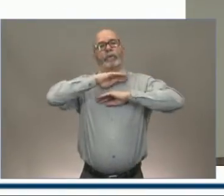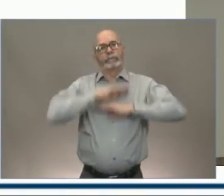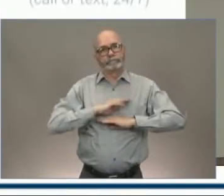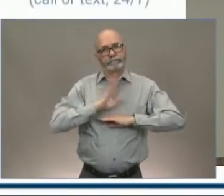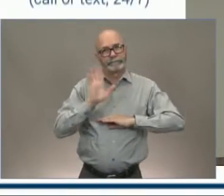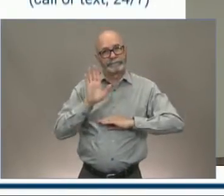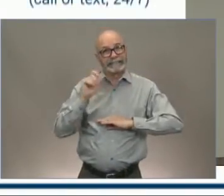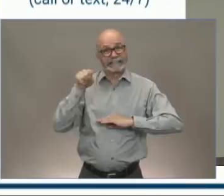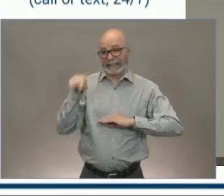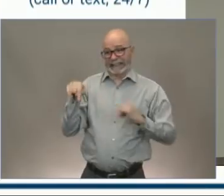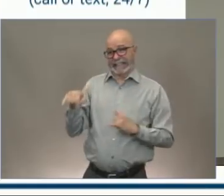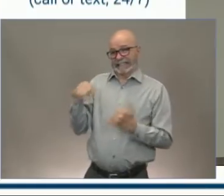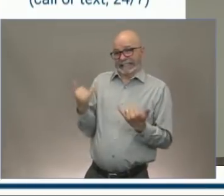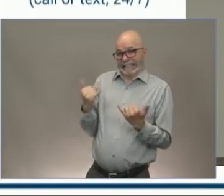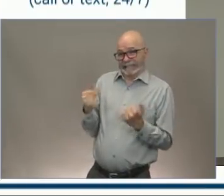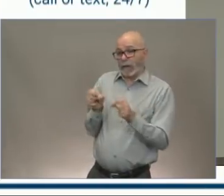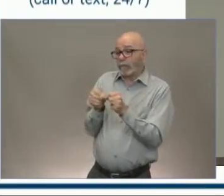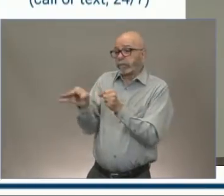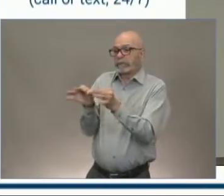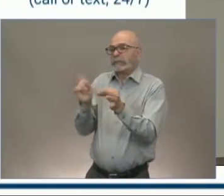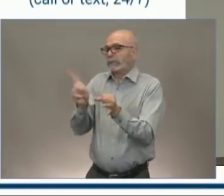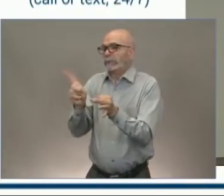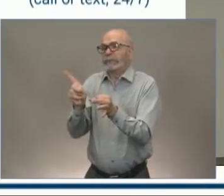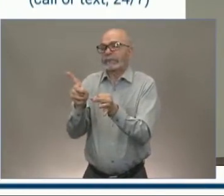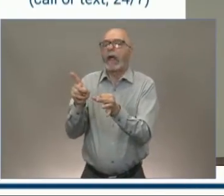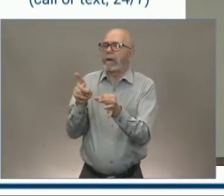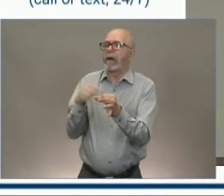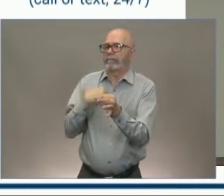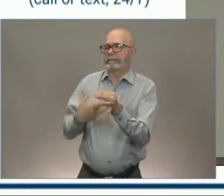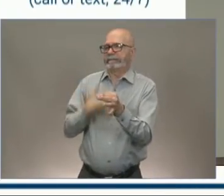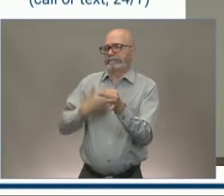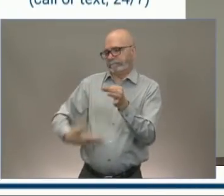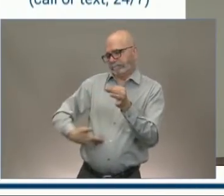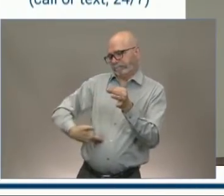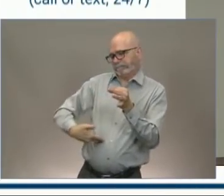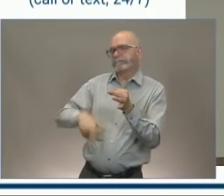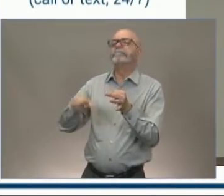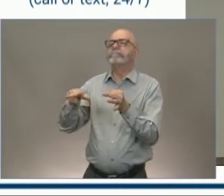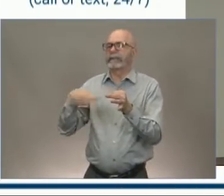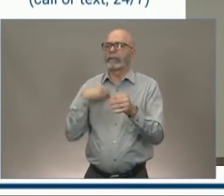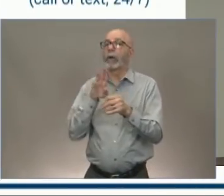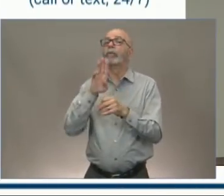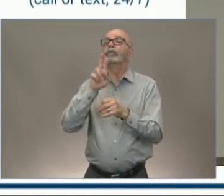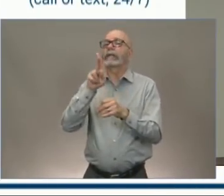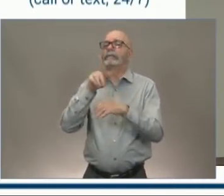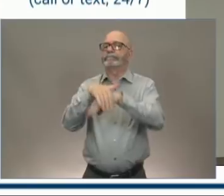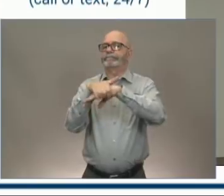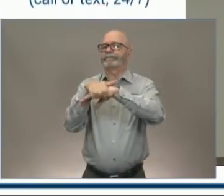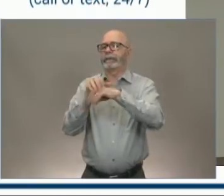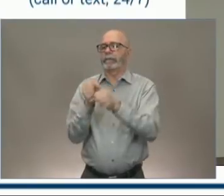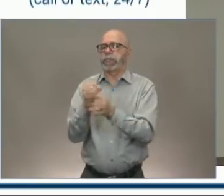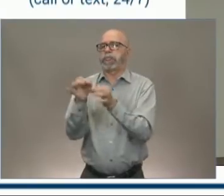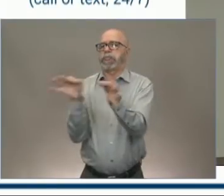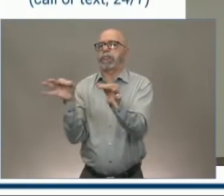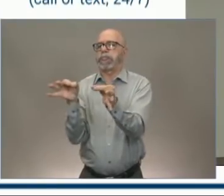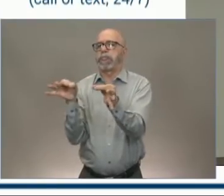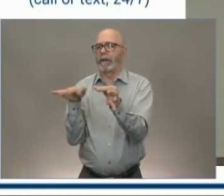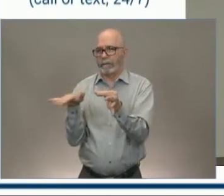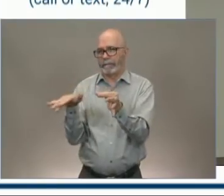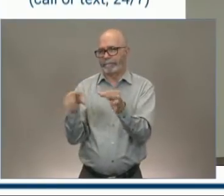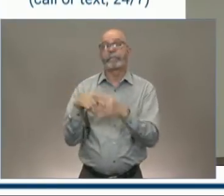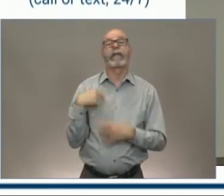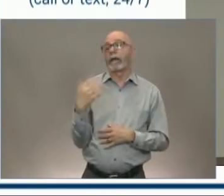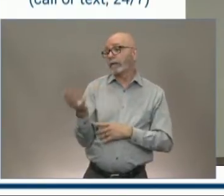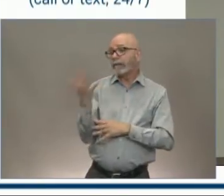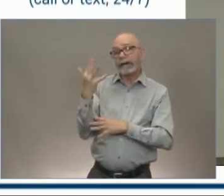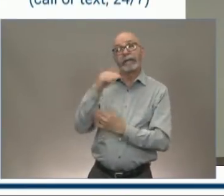this case, but we have to assume that they also are the UK variant. 5 cases in the Central Zone have been identified with the South